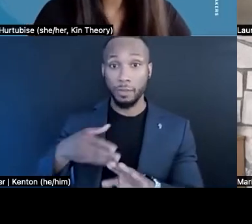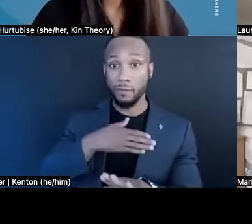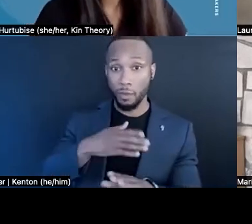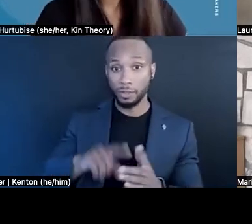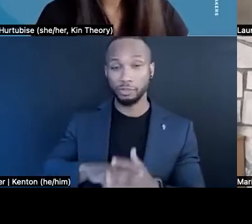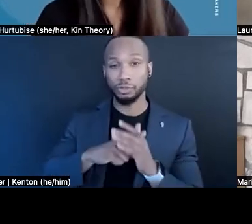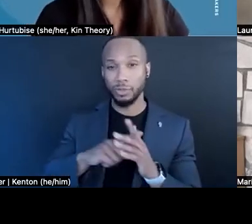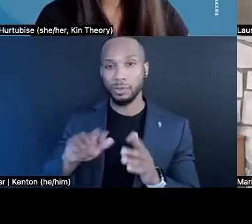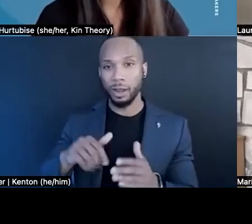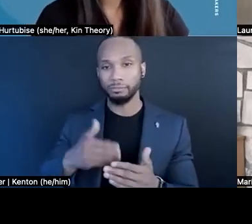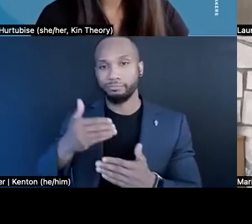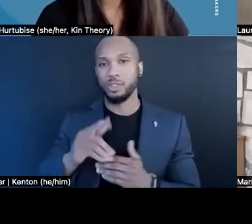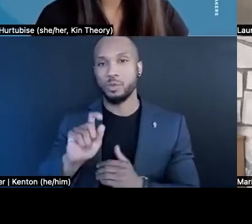one?